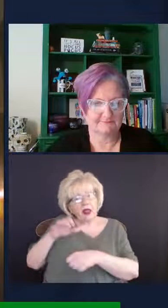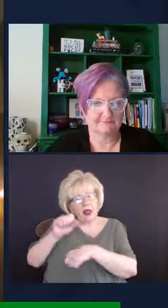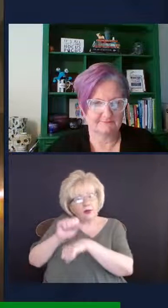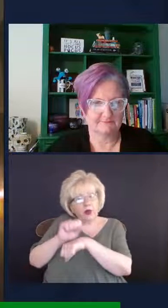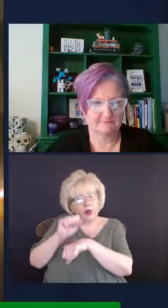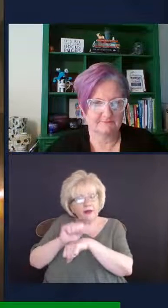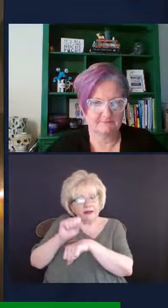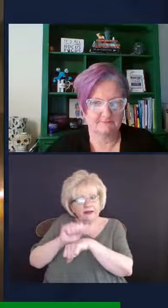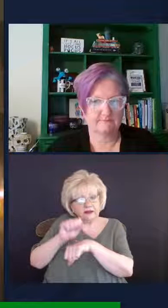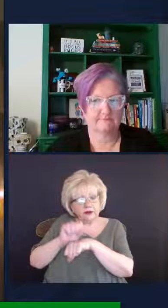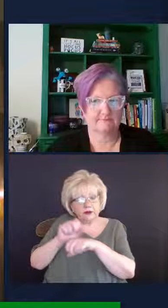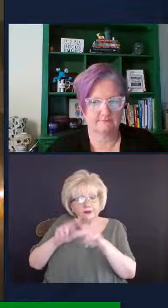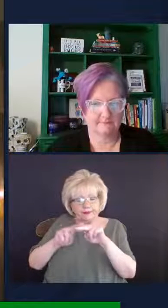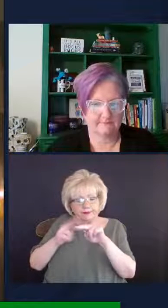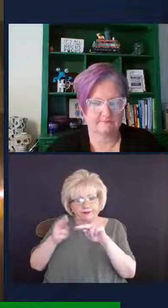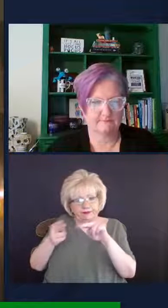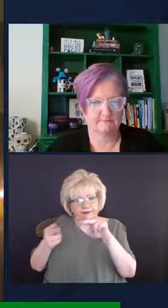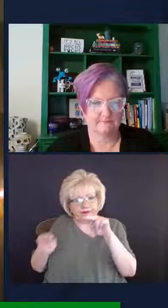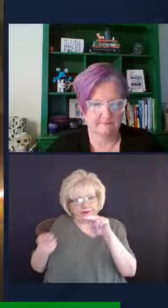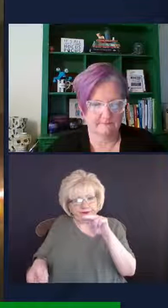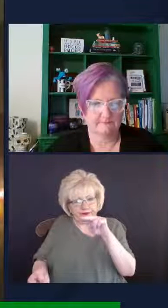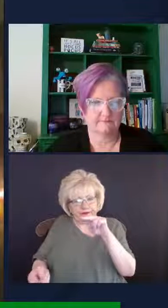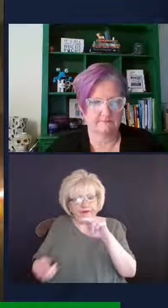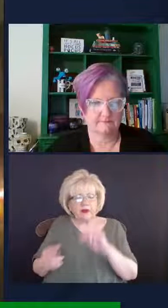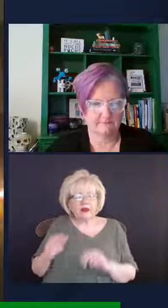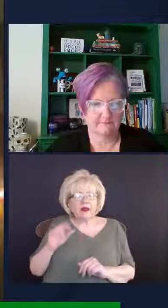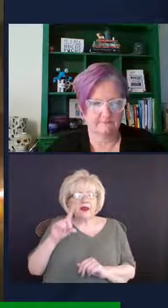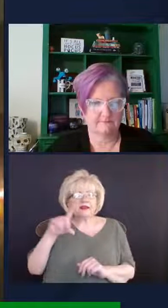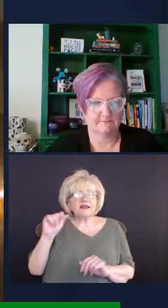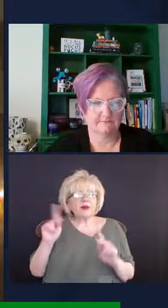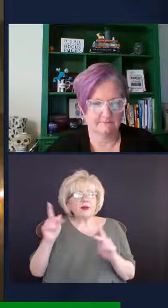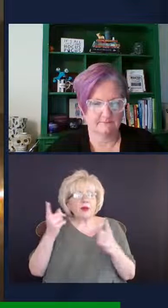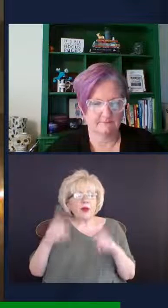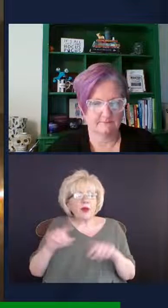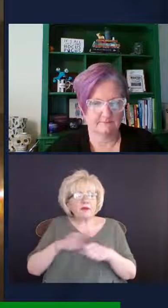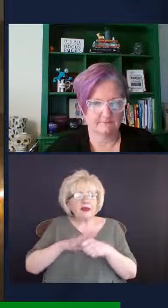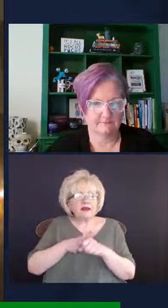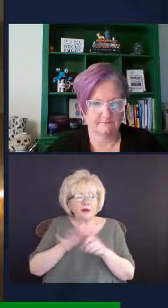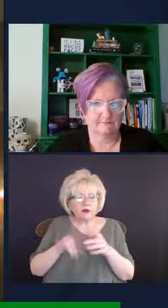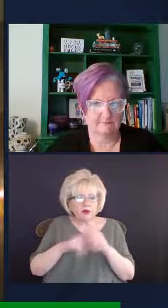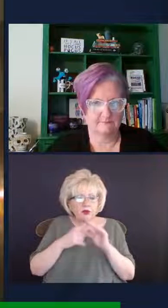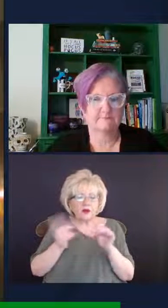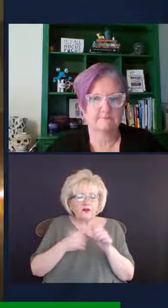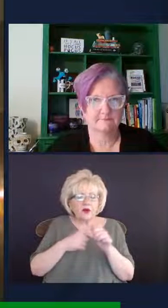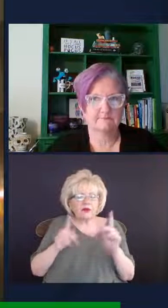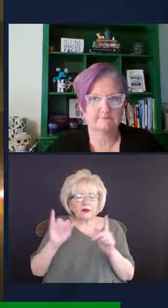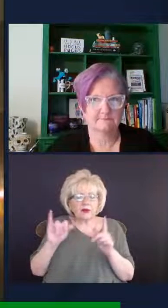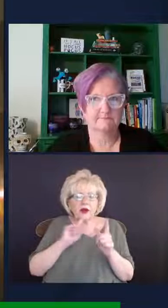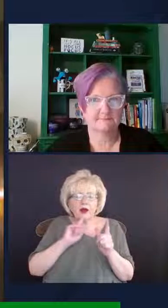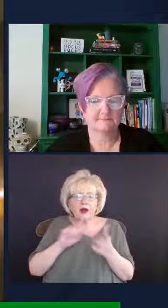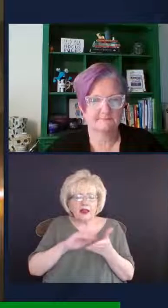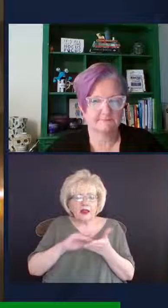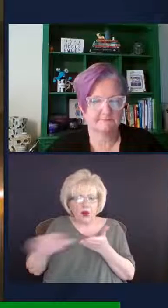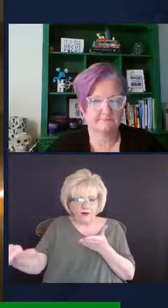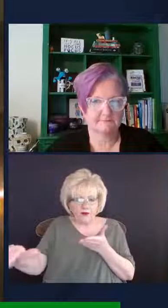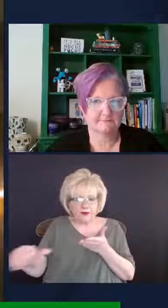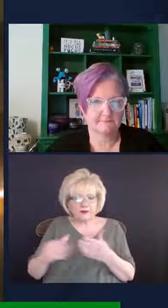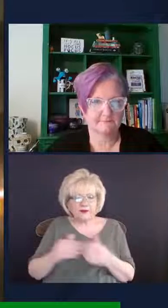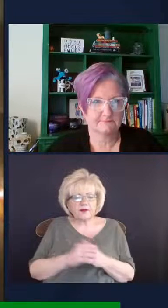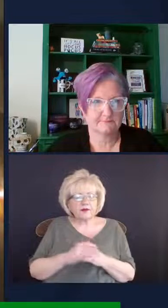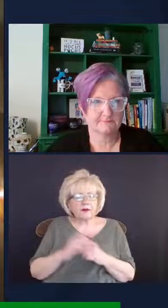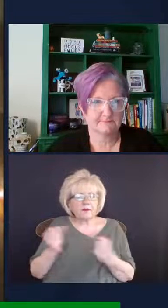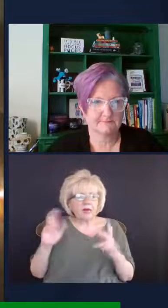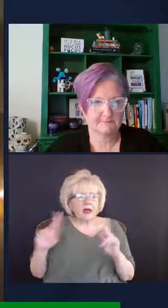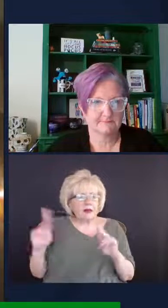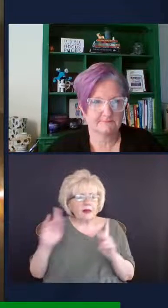dipped extremely low. Disabled people, when the pandemic started, were some of the first people that were being laid off. And a lot of people have